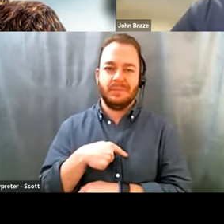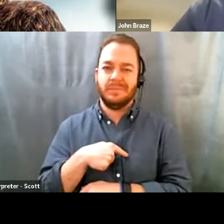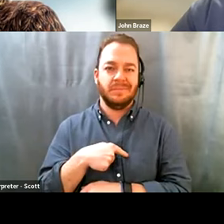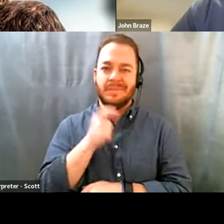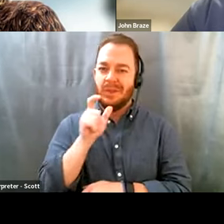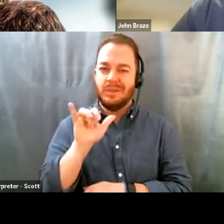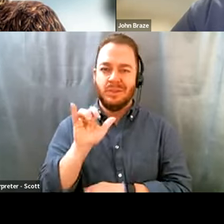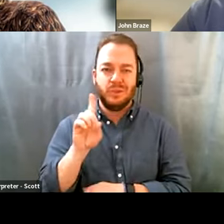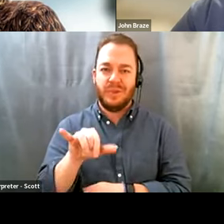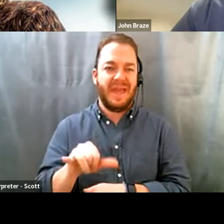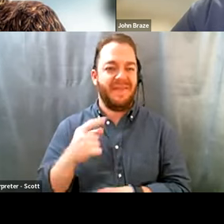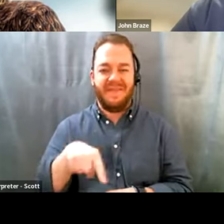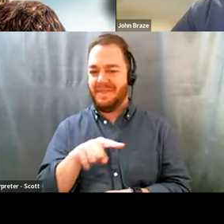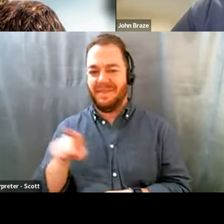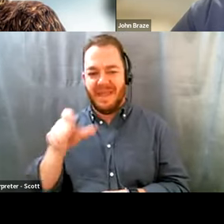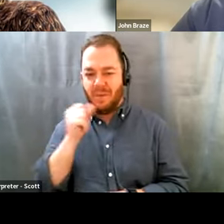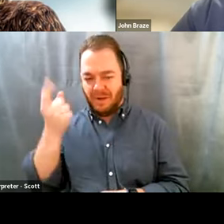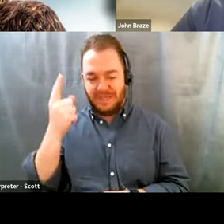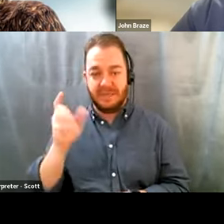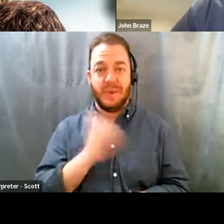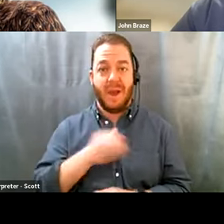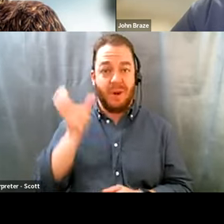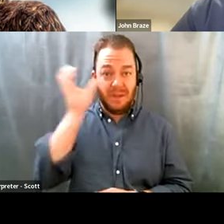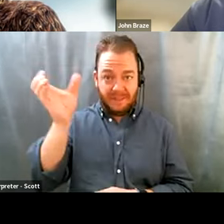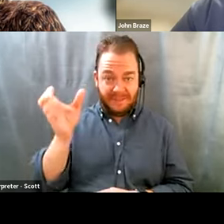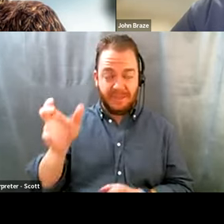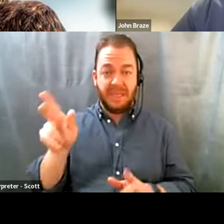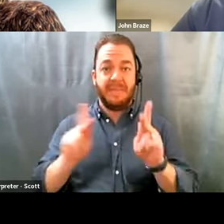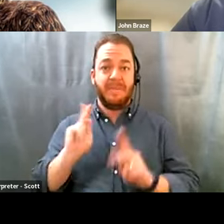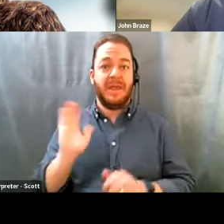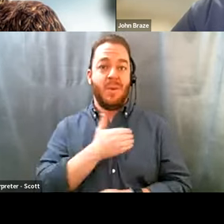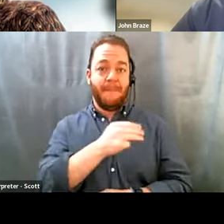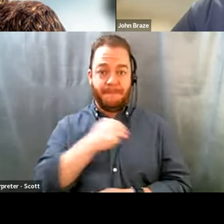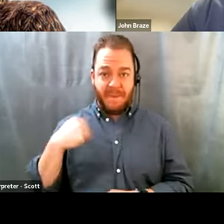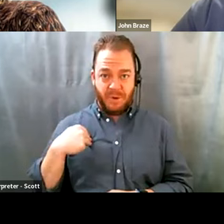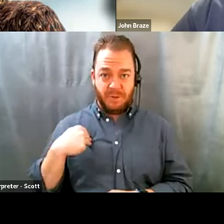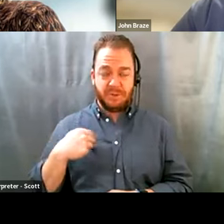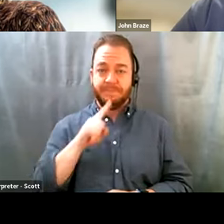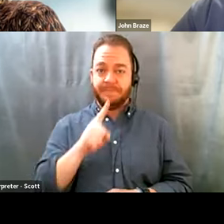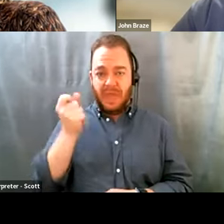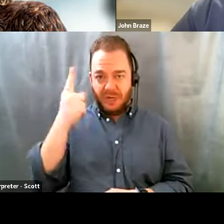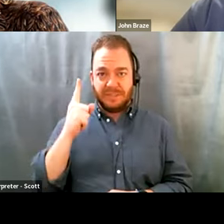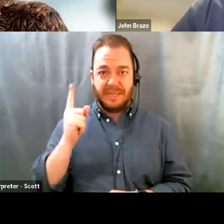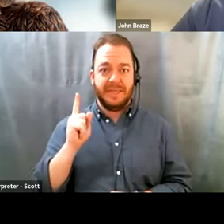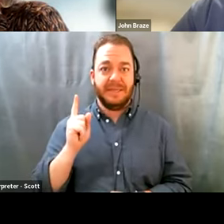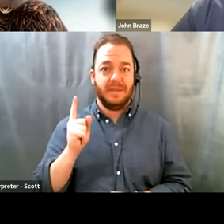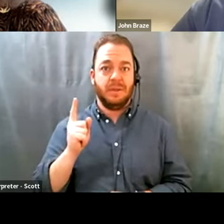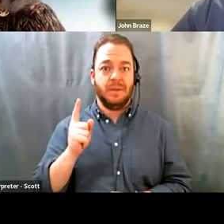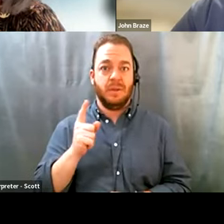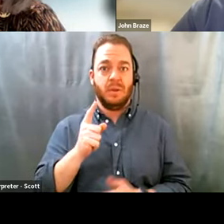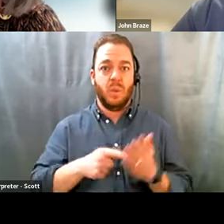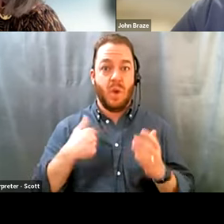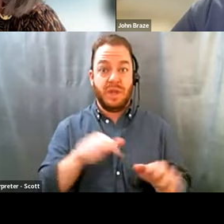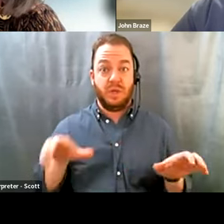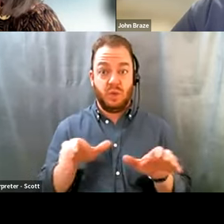whole concept of AEC Unites was that people that are our members truly understand what we do so that we can